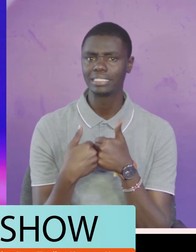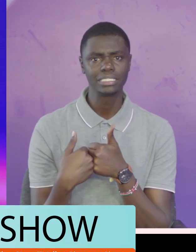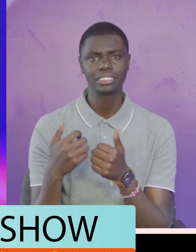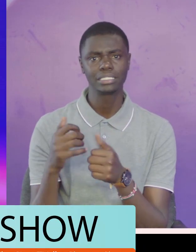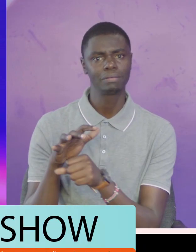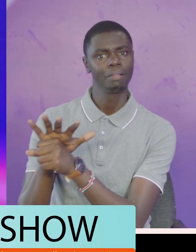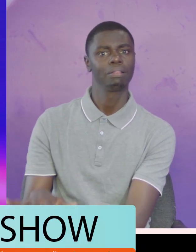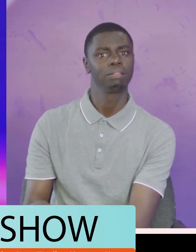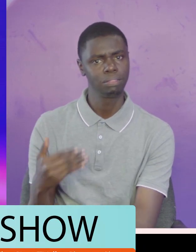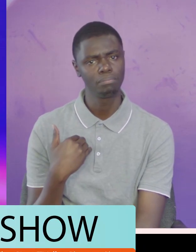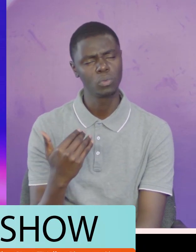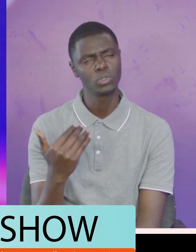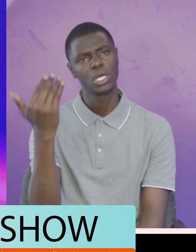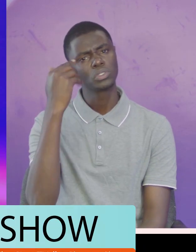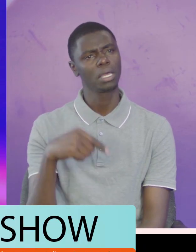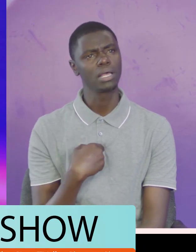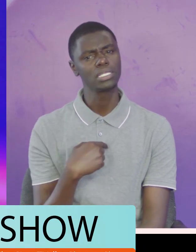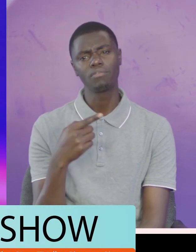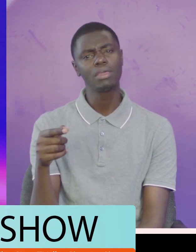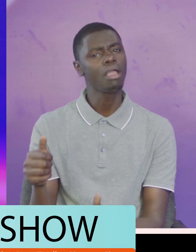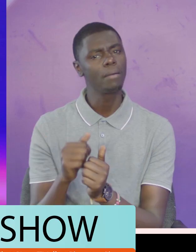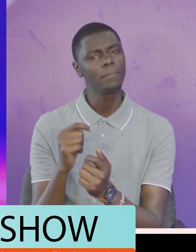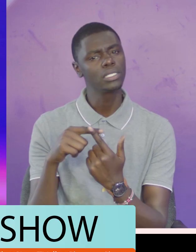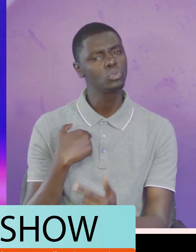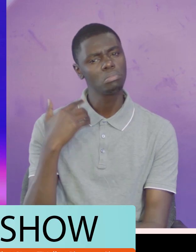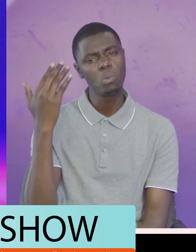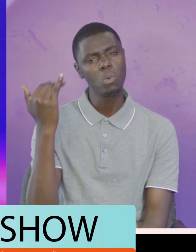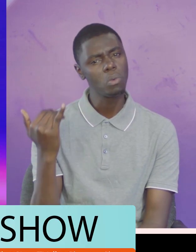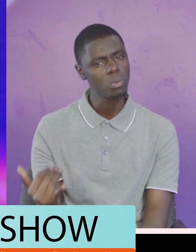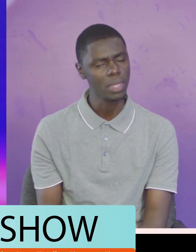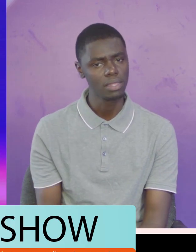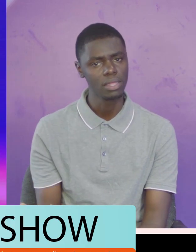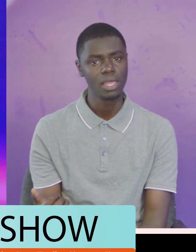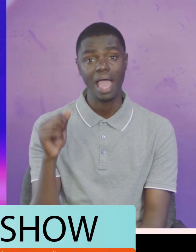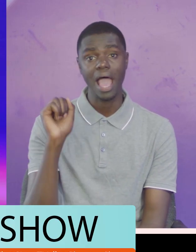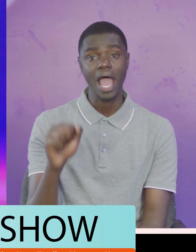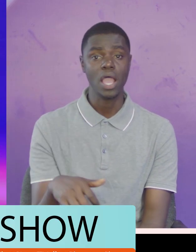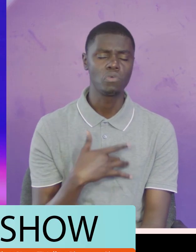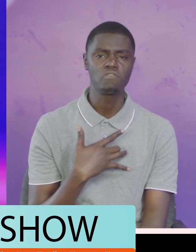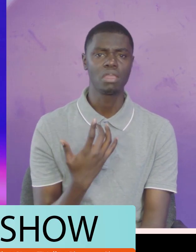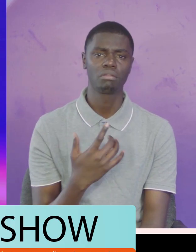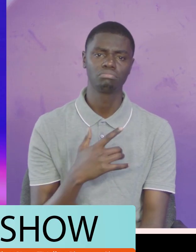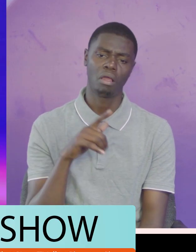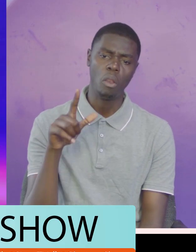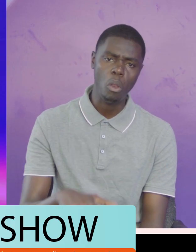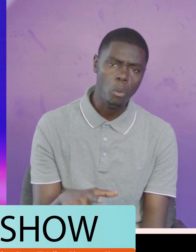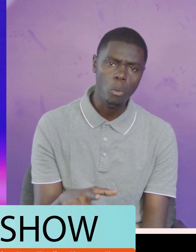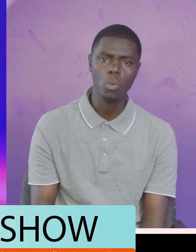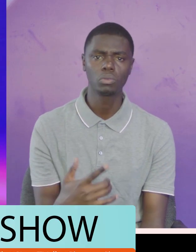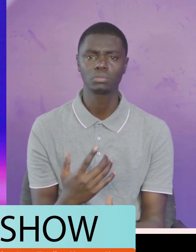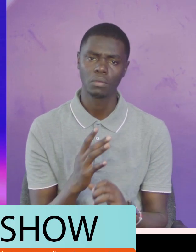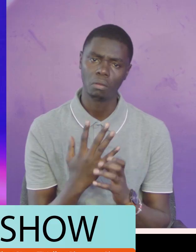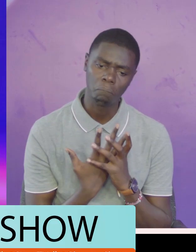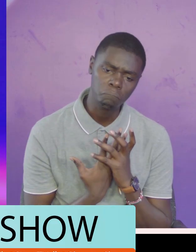challenges used to put me down. I used to ask myself, why is this happening to me? And I could feel so low and get